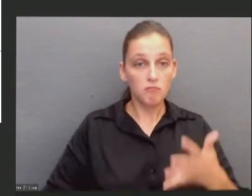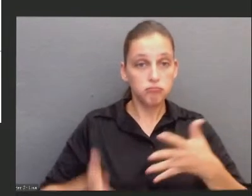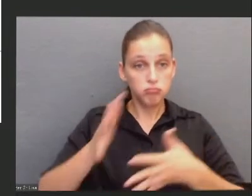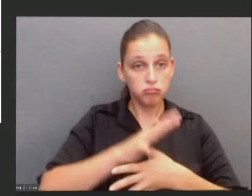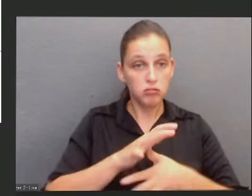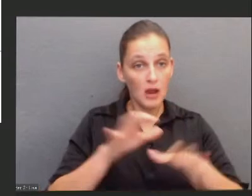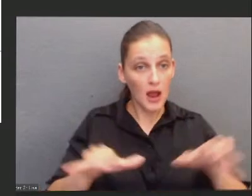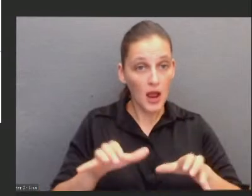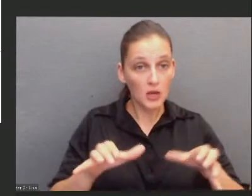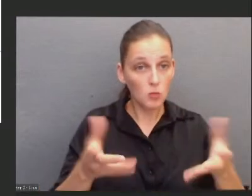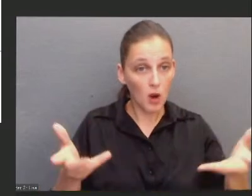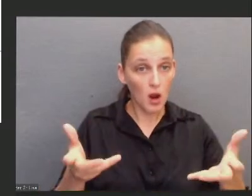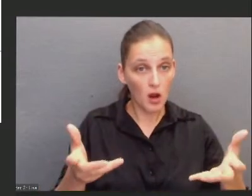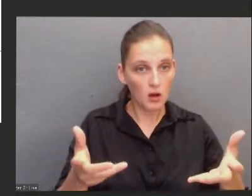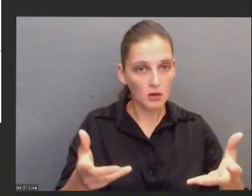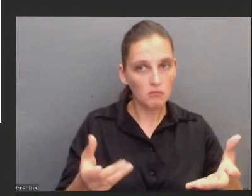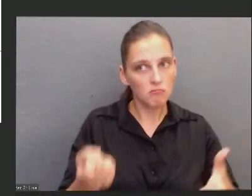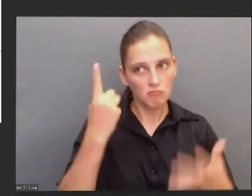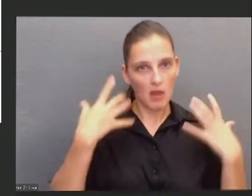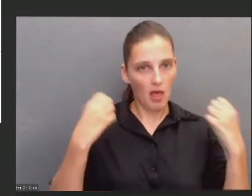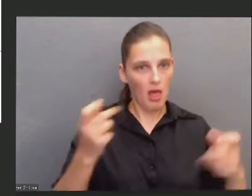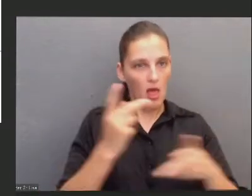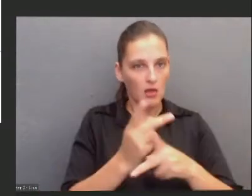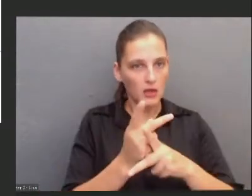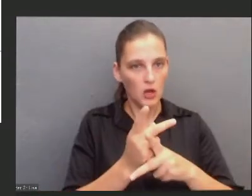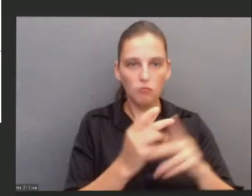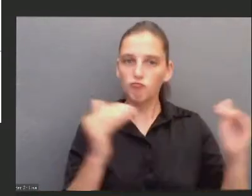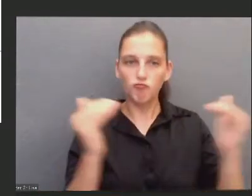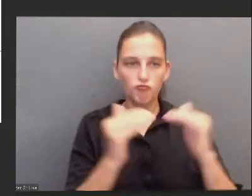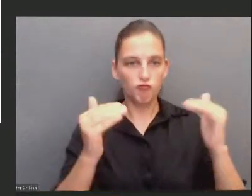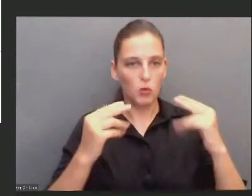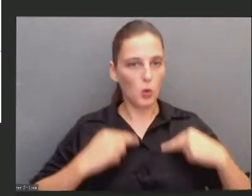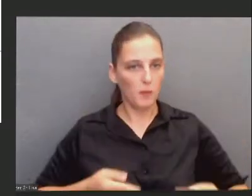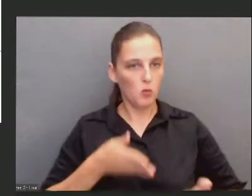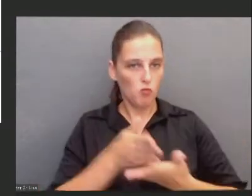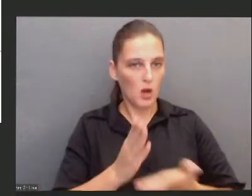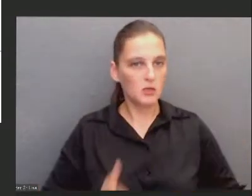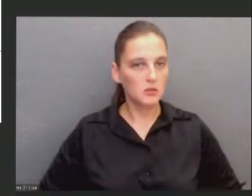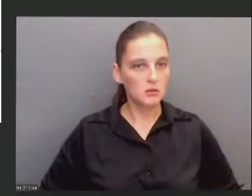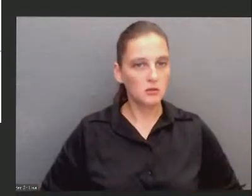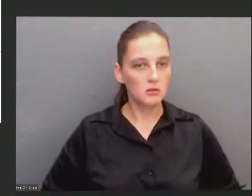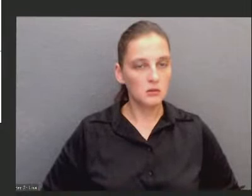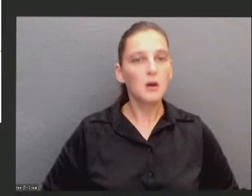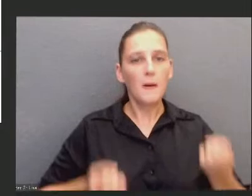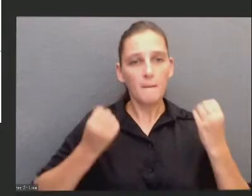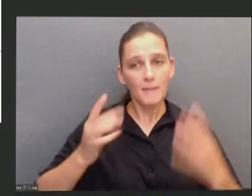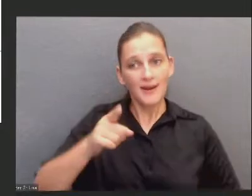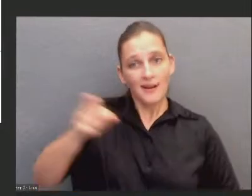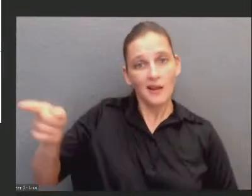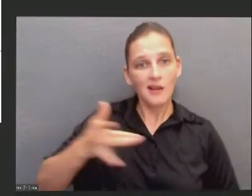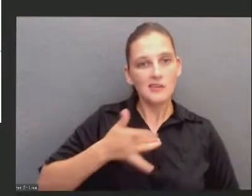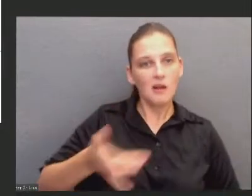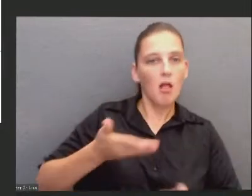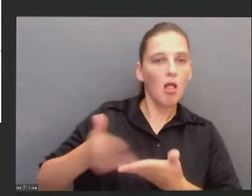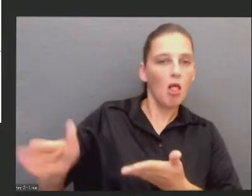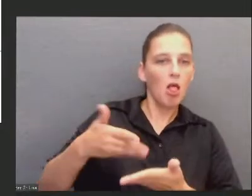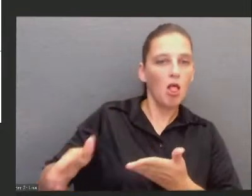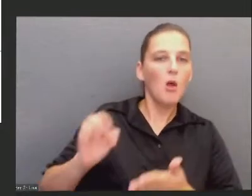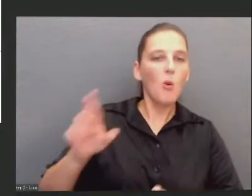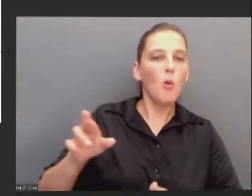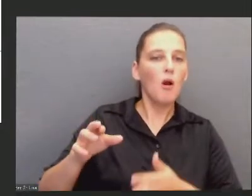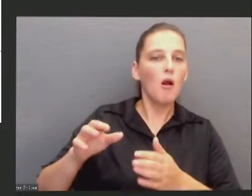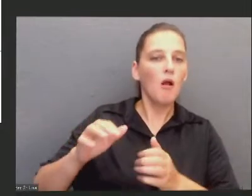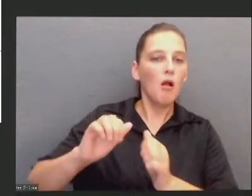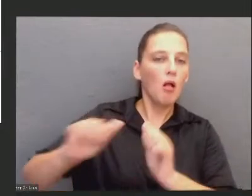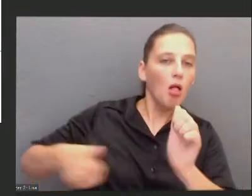right. Too many people have been left out or continually placed at the back of the line during this pandemic.